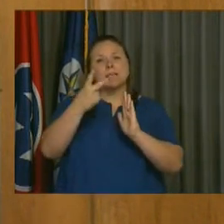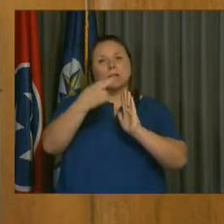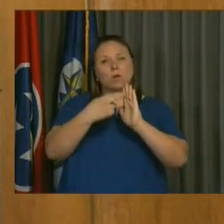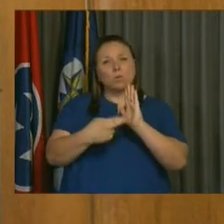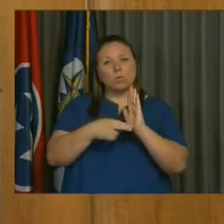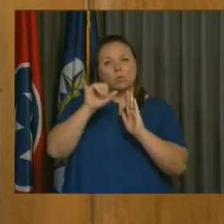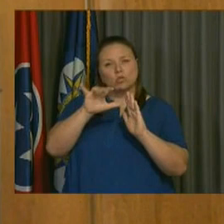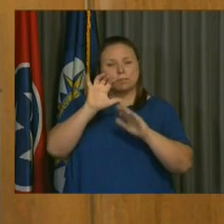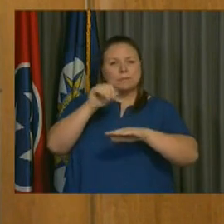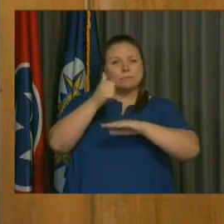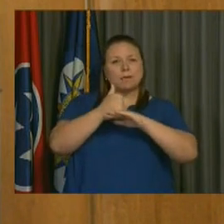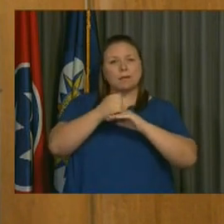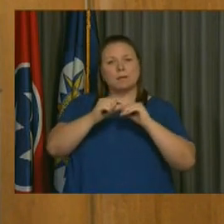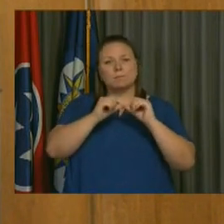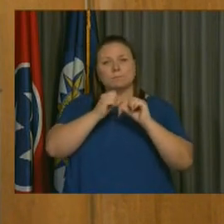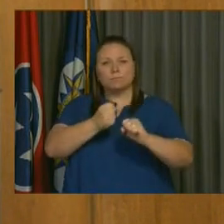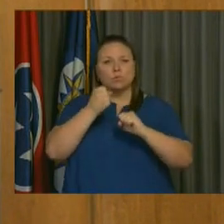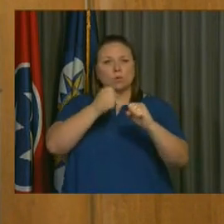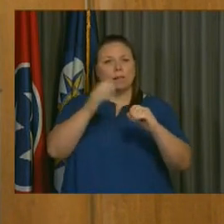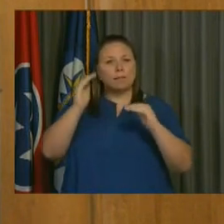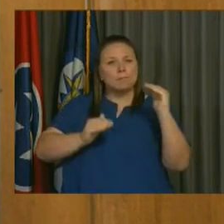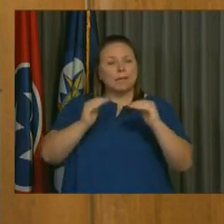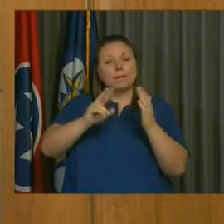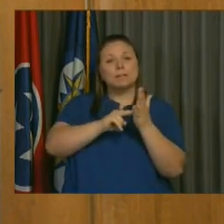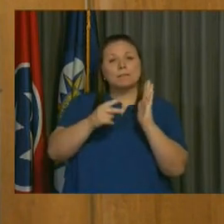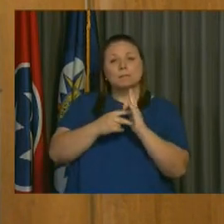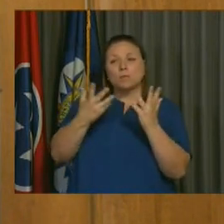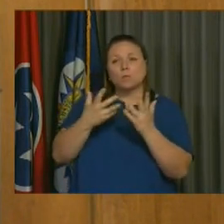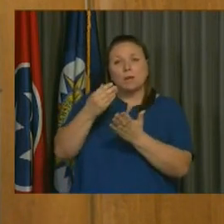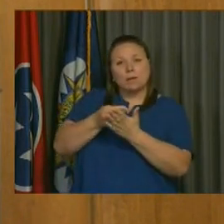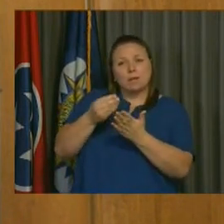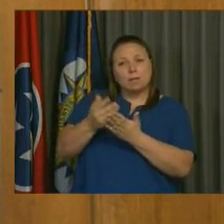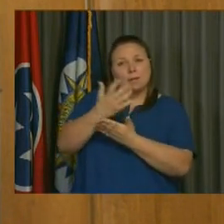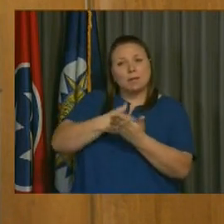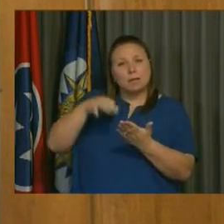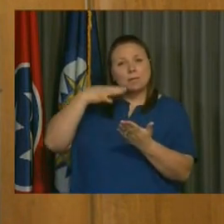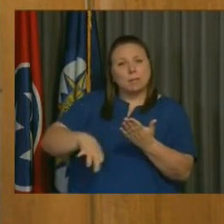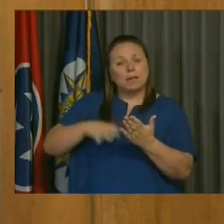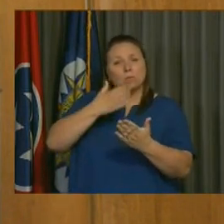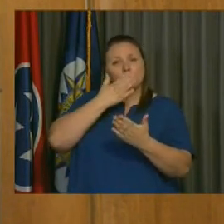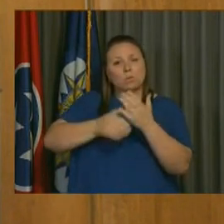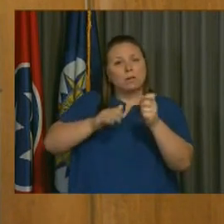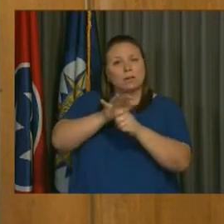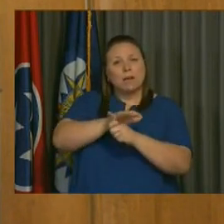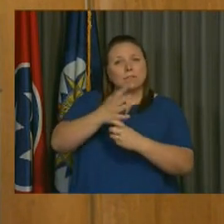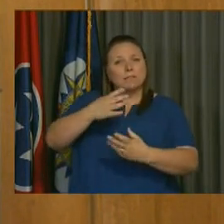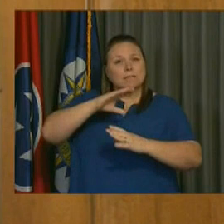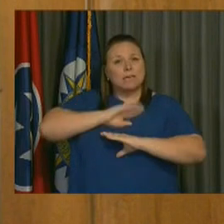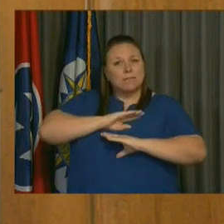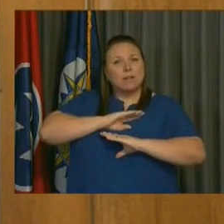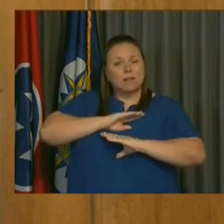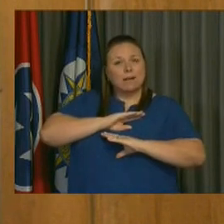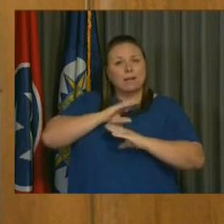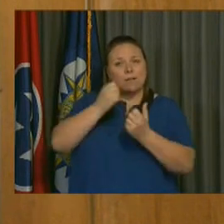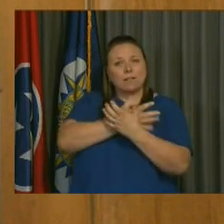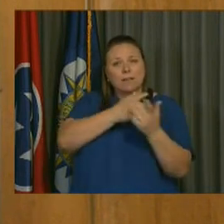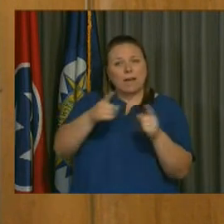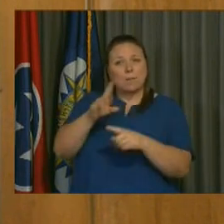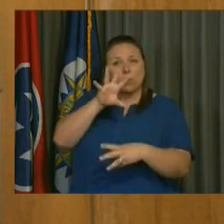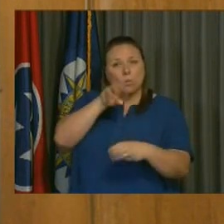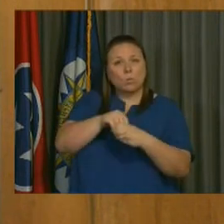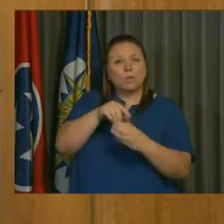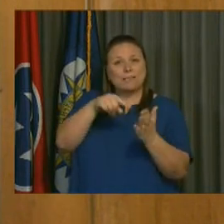structurally balanced and the simple meaning of that is the recurring revenues are sufficient to meet the recurring obligations, including our debt